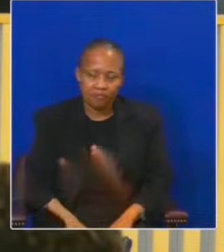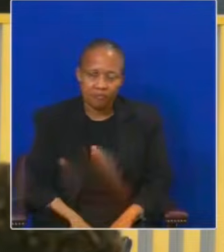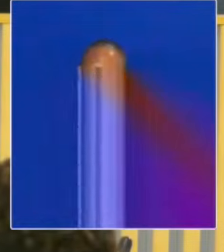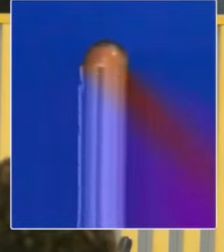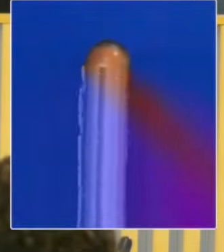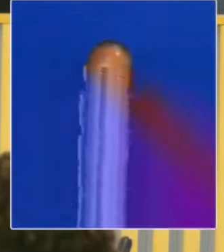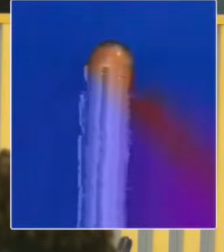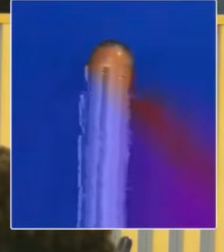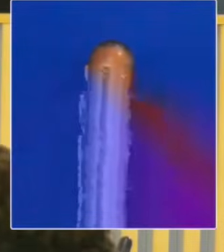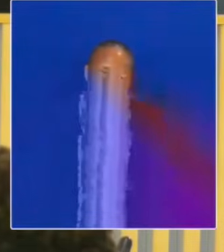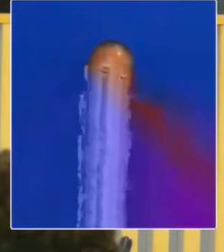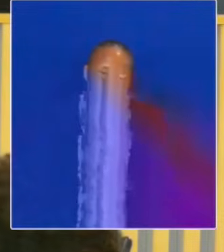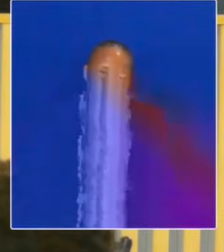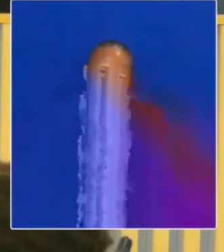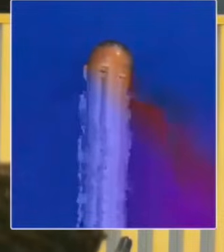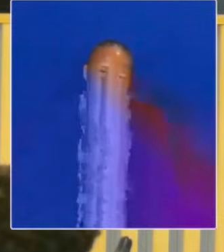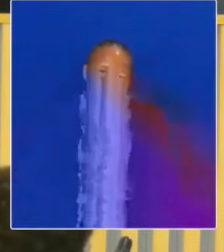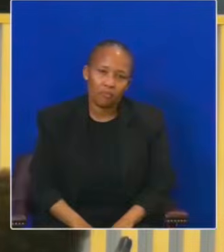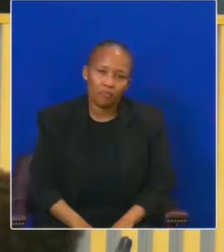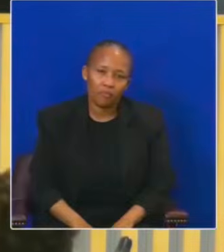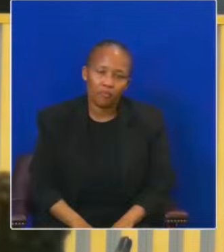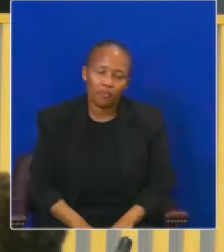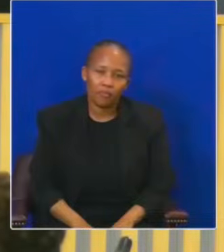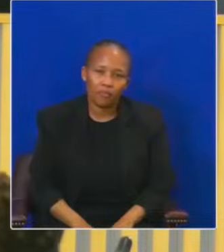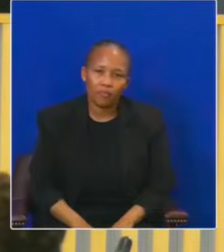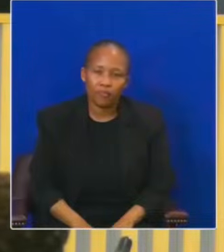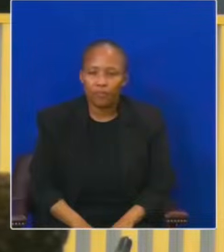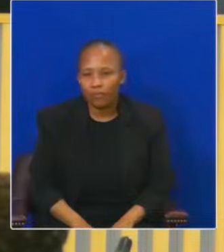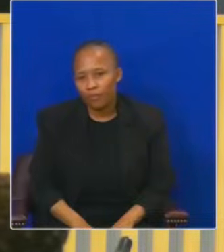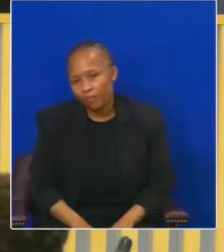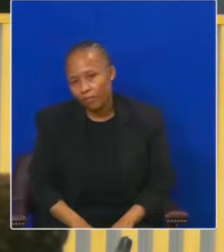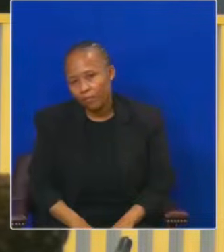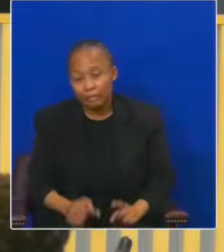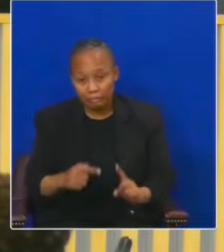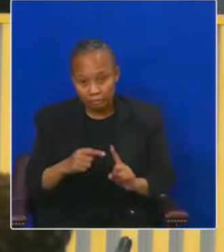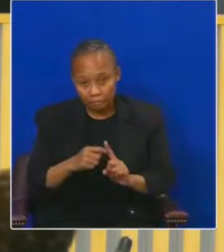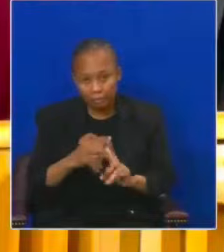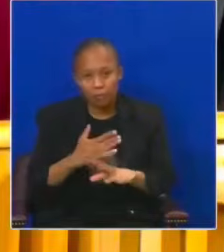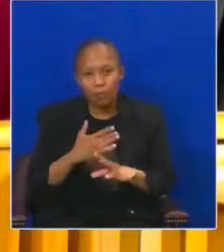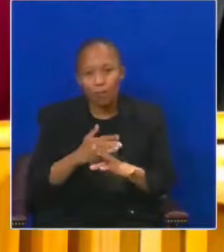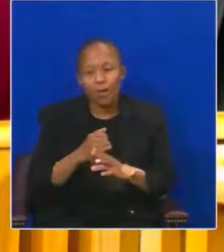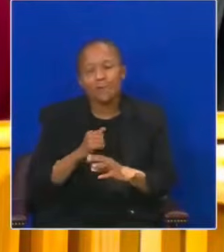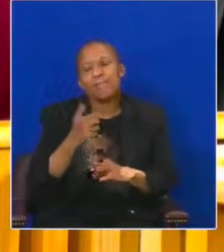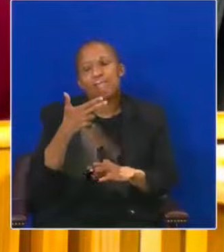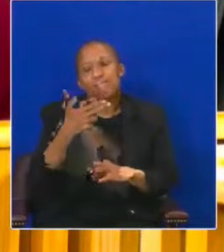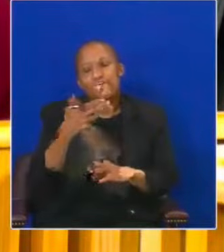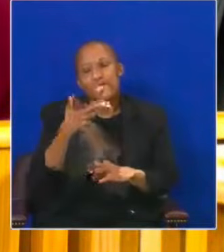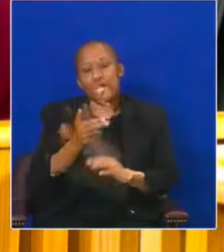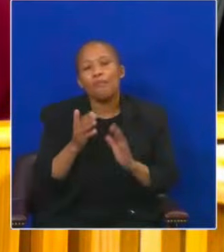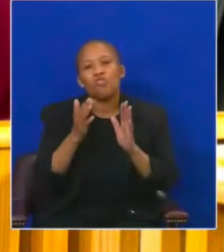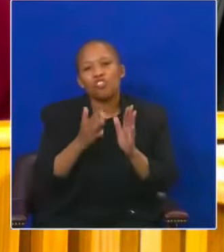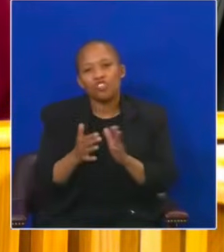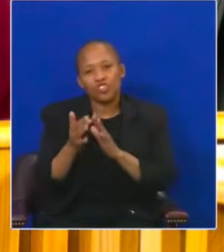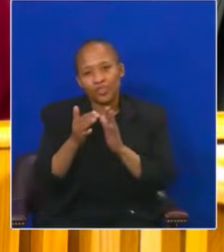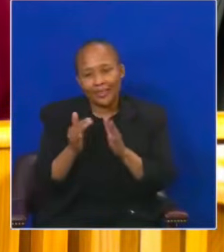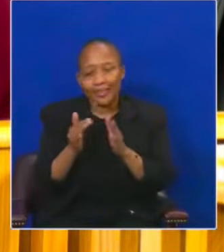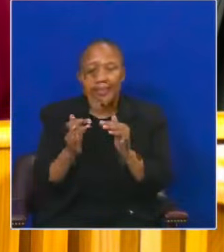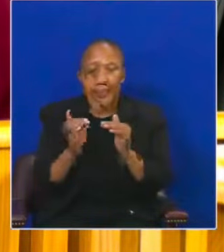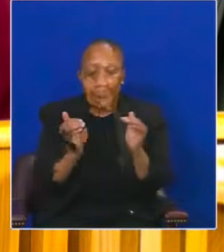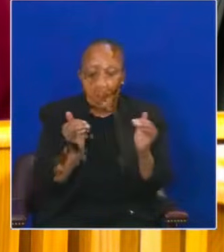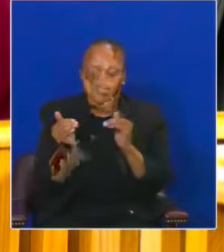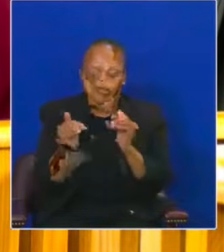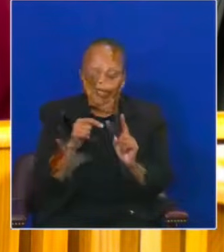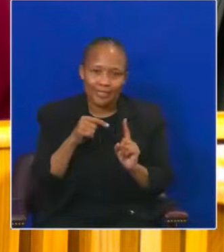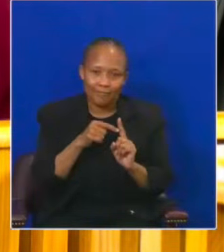the firearm logistics manager. Thank you. Thank you, Witness C. Please